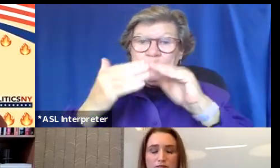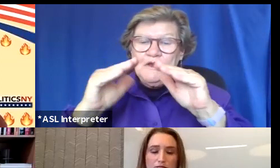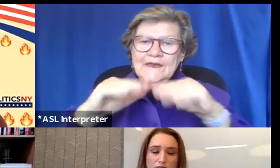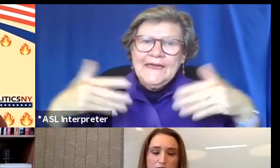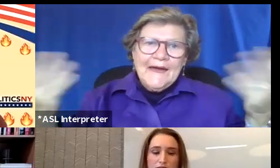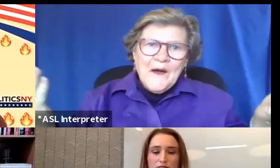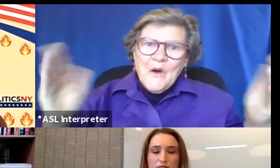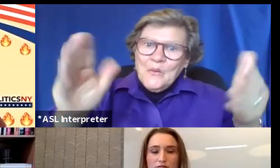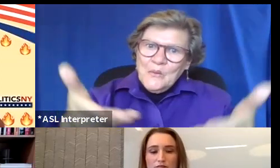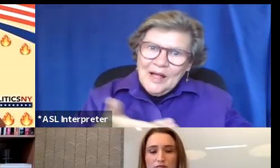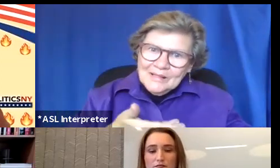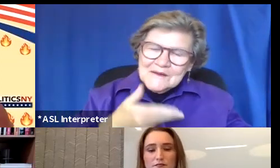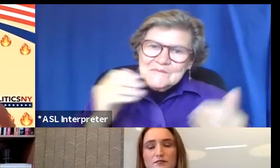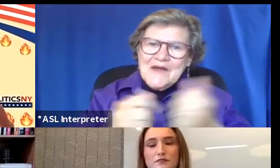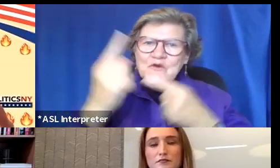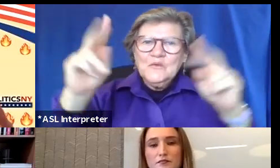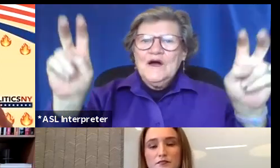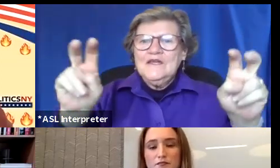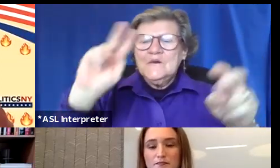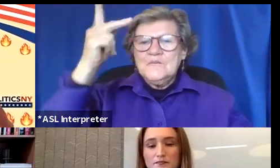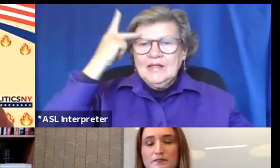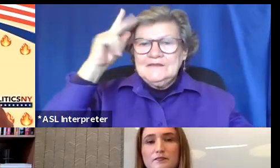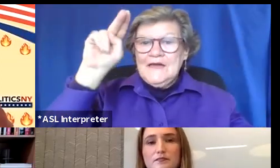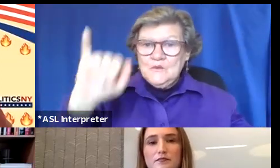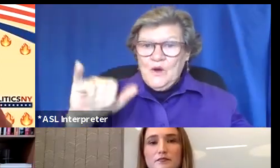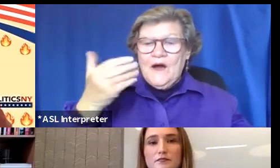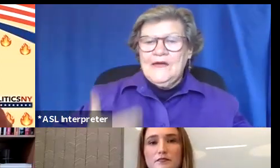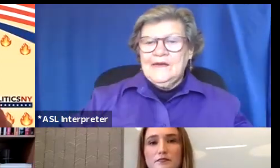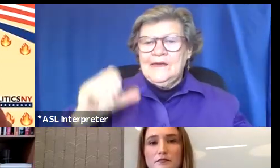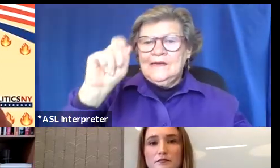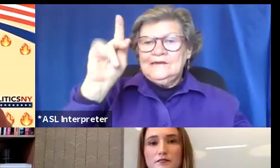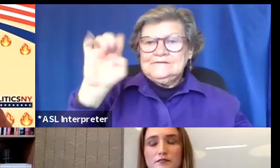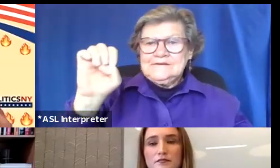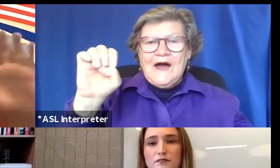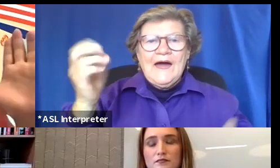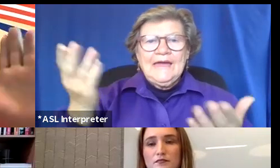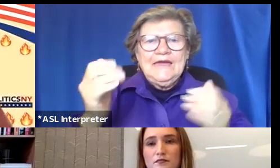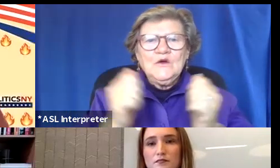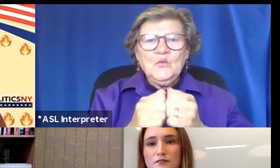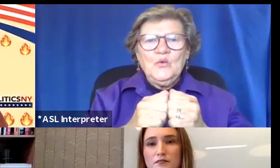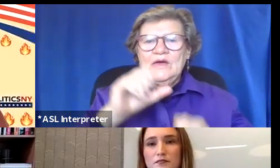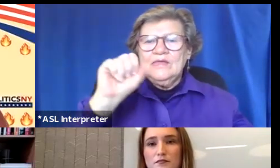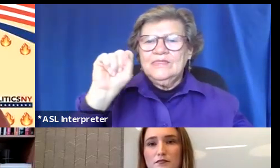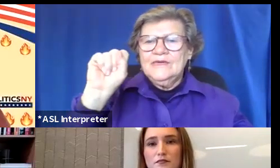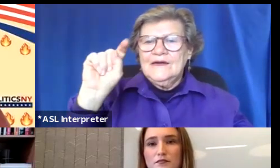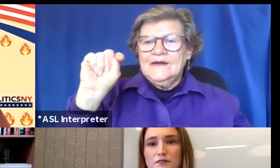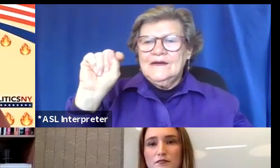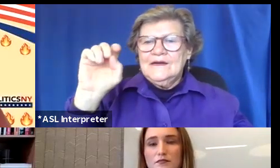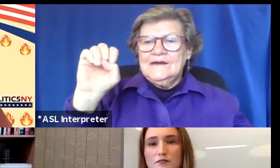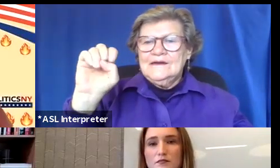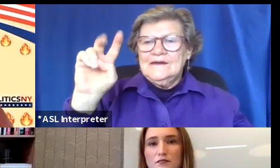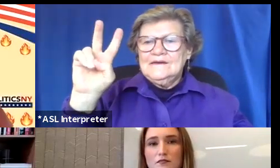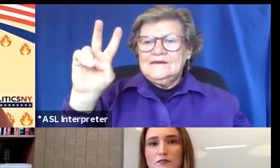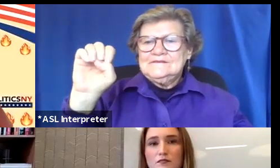Welcome everyone to PoliticsNY. I'm Sky and I'm here with Steve Witt, who's my colleague. We are the Schneps Media